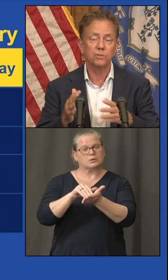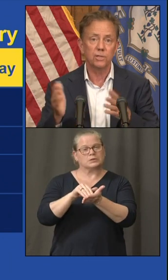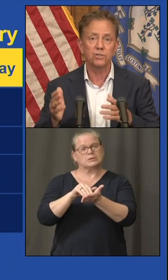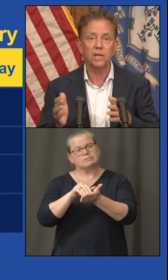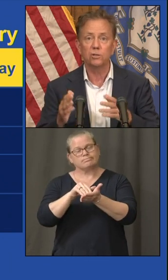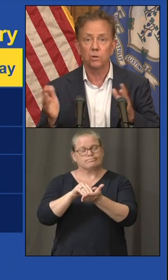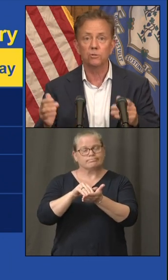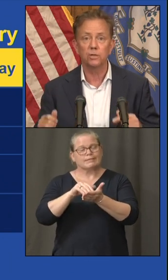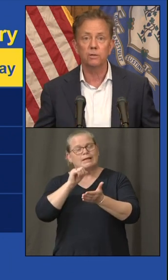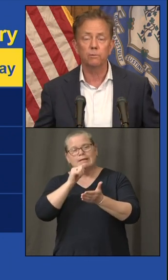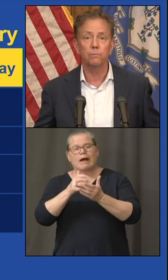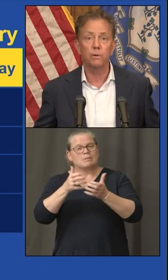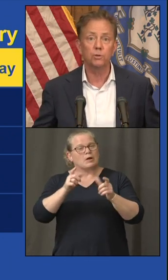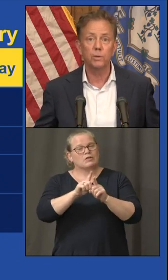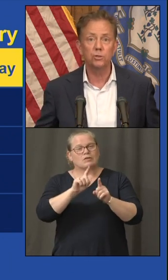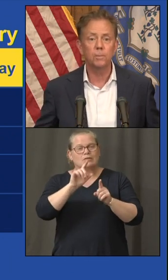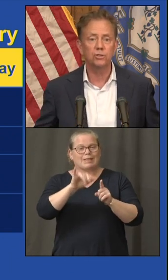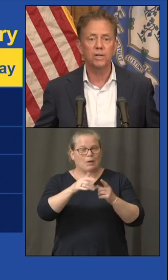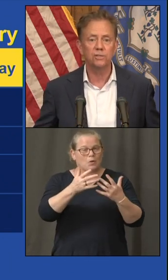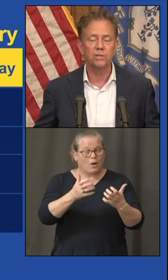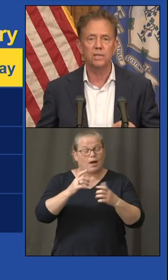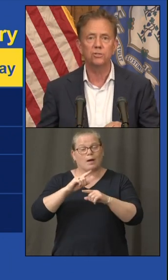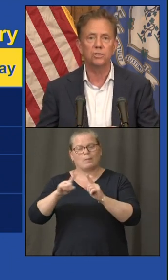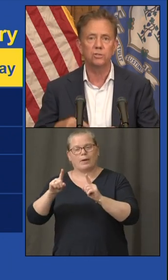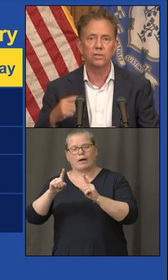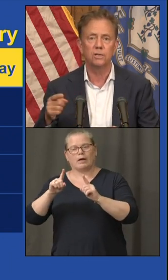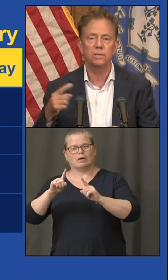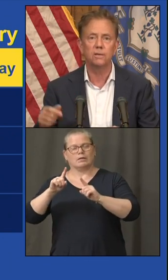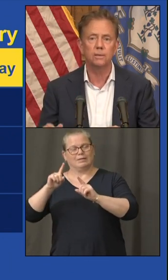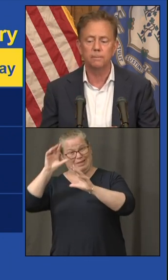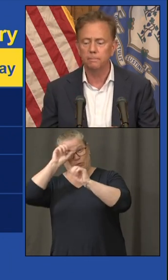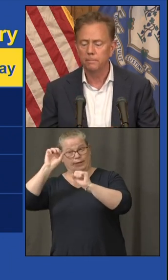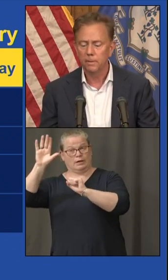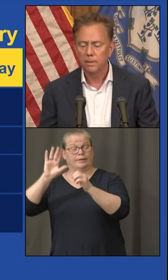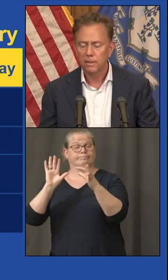the president saying in Tulsa we were doing too much testing. It's just the